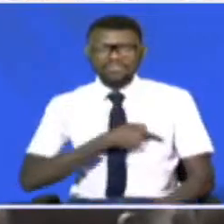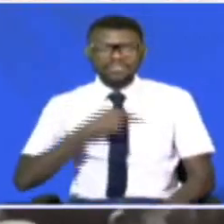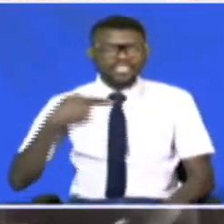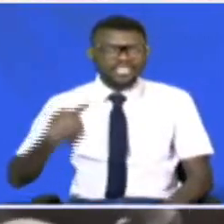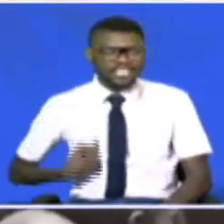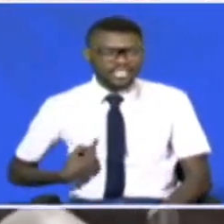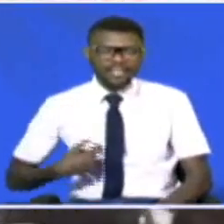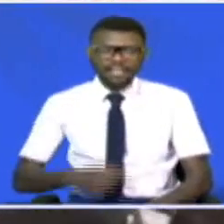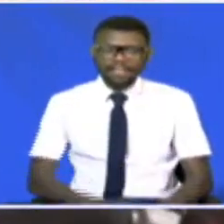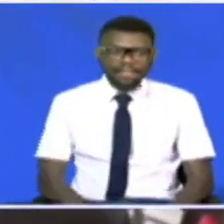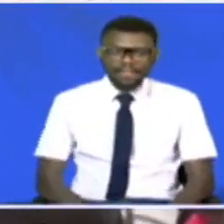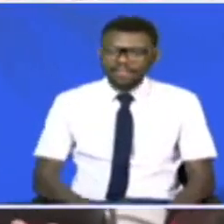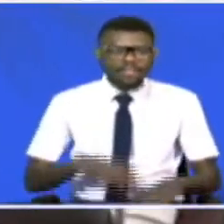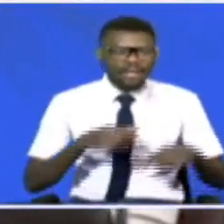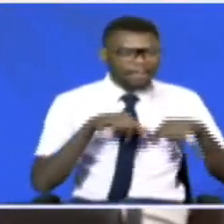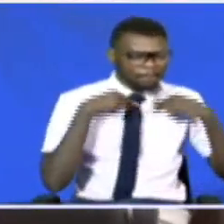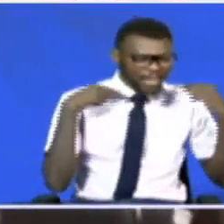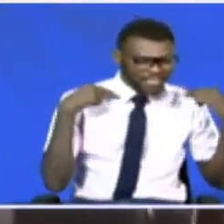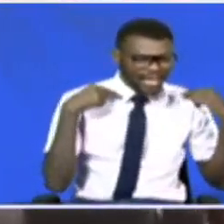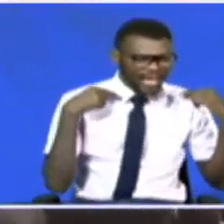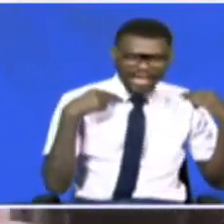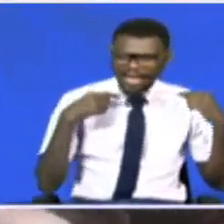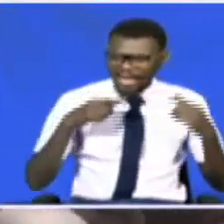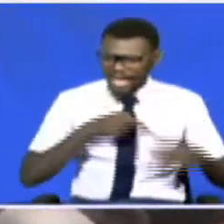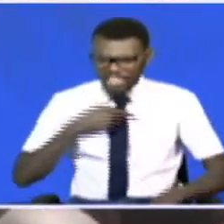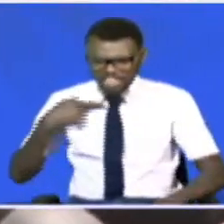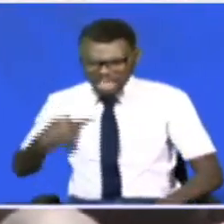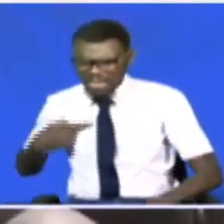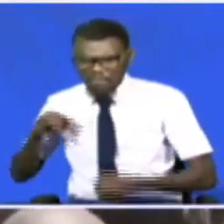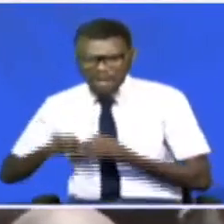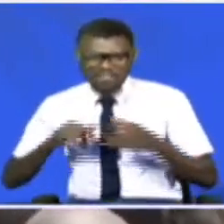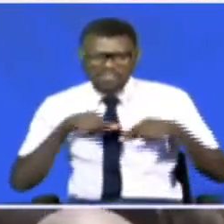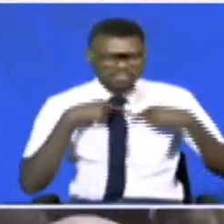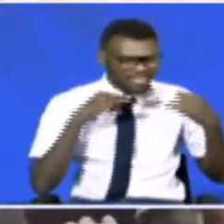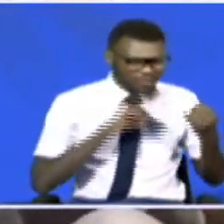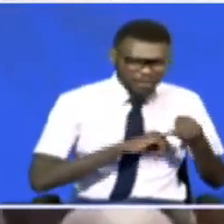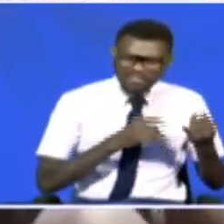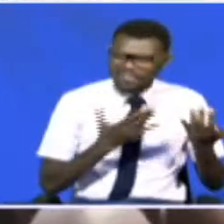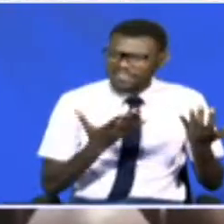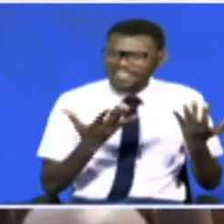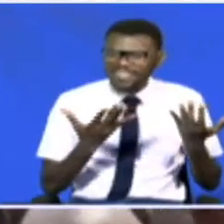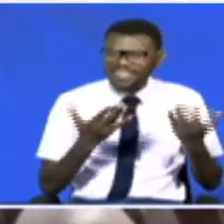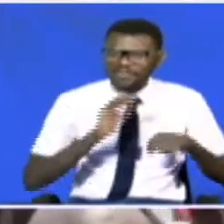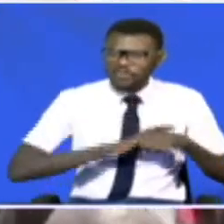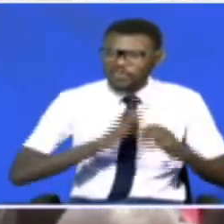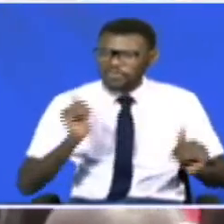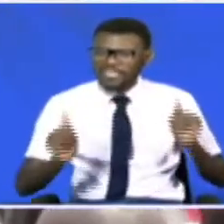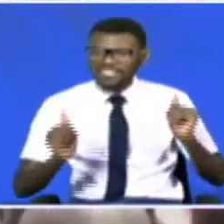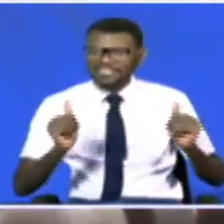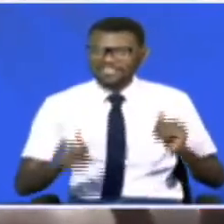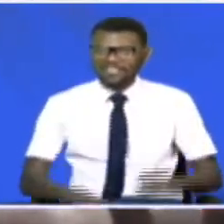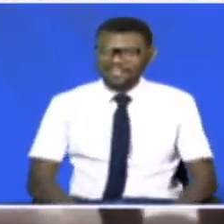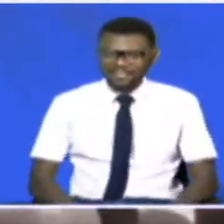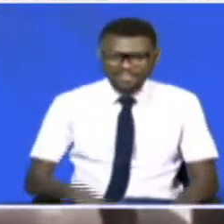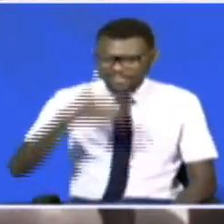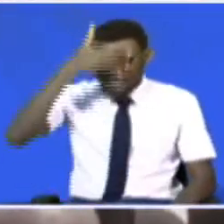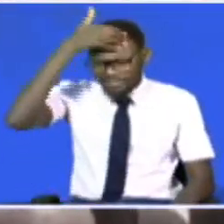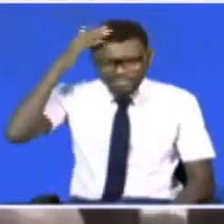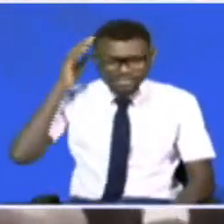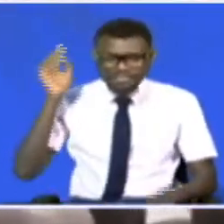Sasa mtu ya pastor na mtu ya mchina nani yako mbele? With Simba yet to roar in the